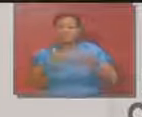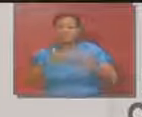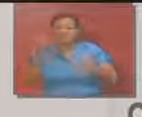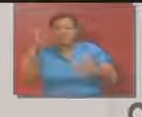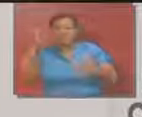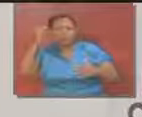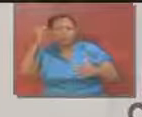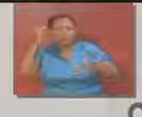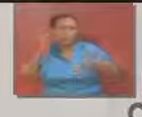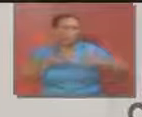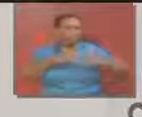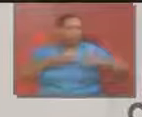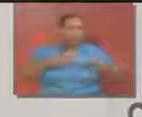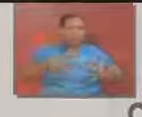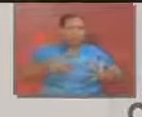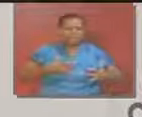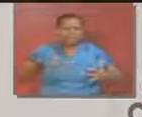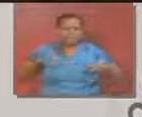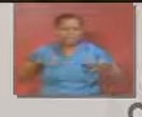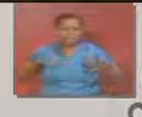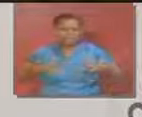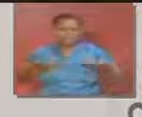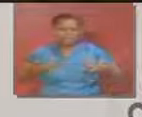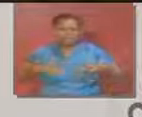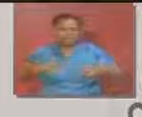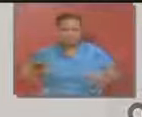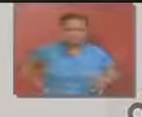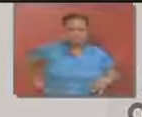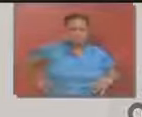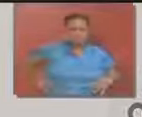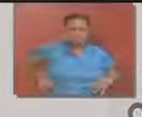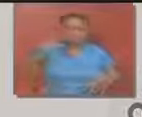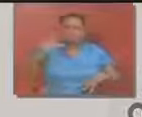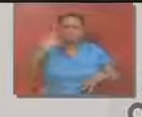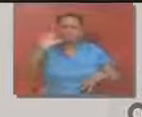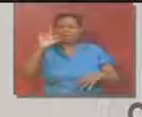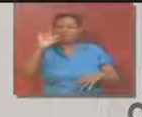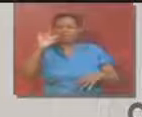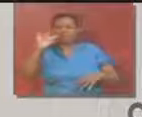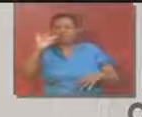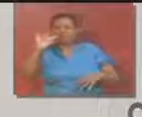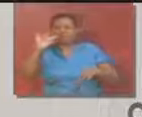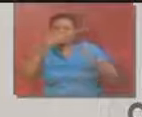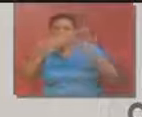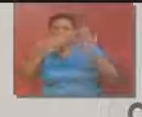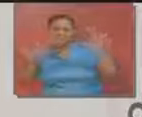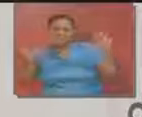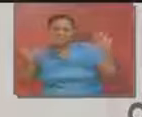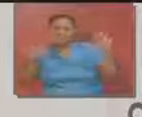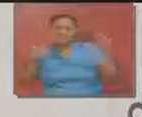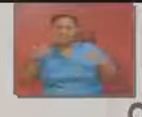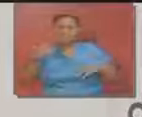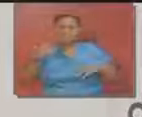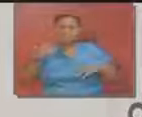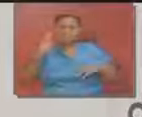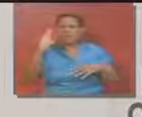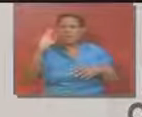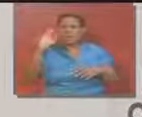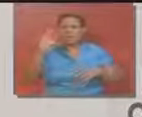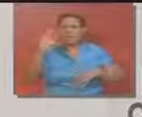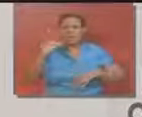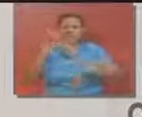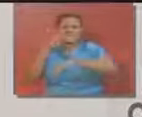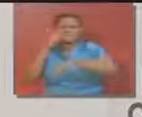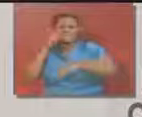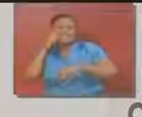kidneys, bowel, also liver, it could be blood, it could be also the skin. And so when you're looking at it, it must be at